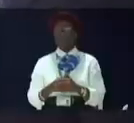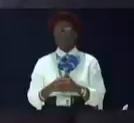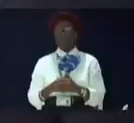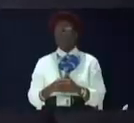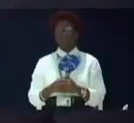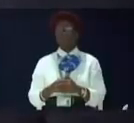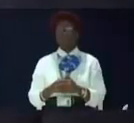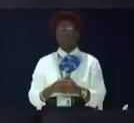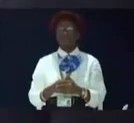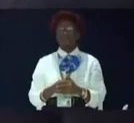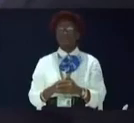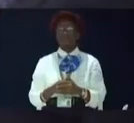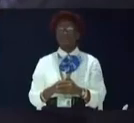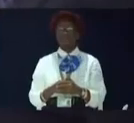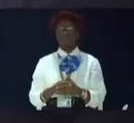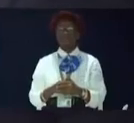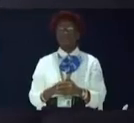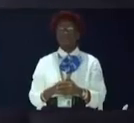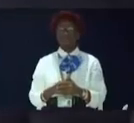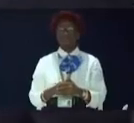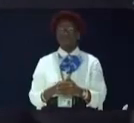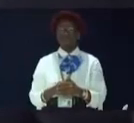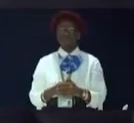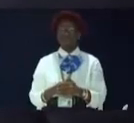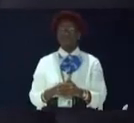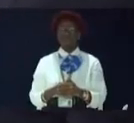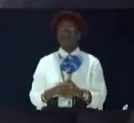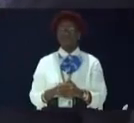Thank you, Father. Baba Esheun.